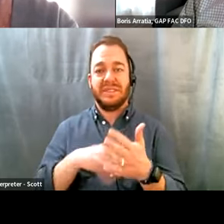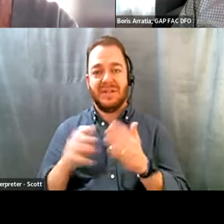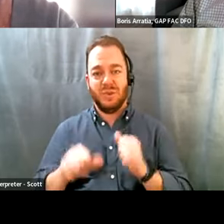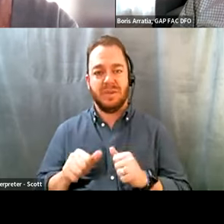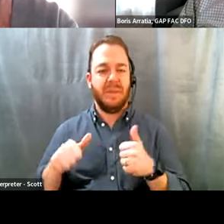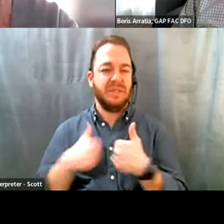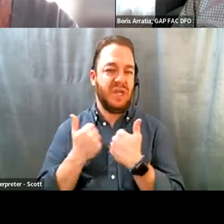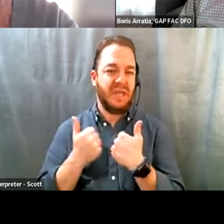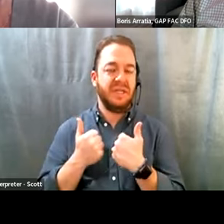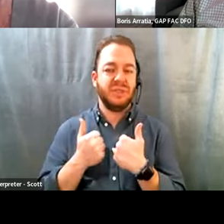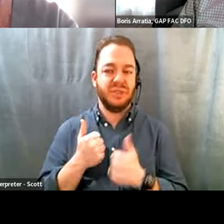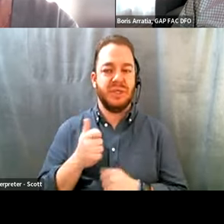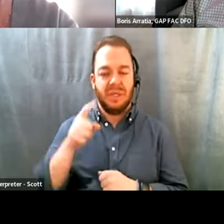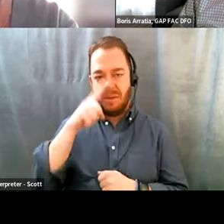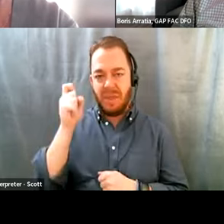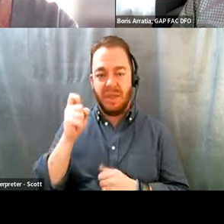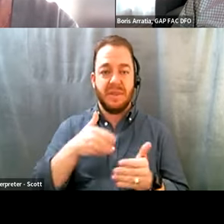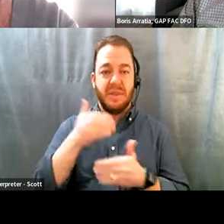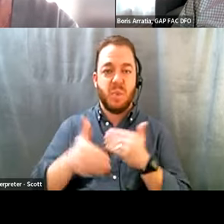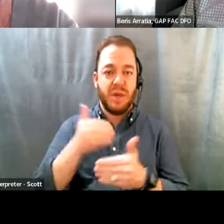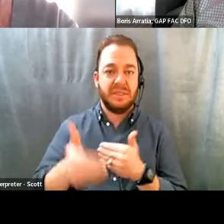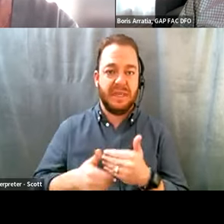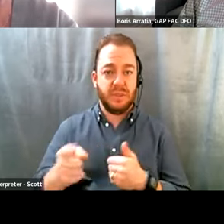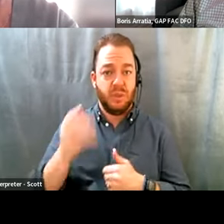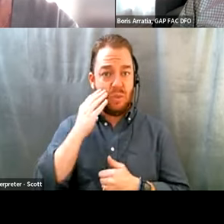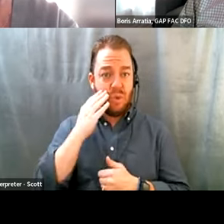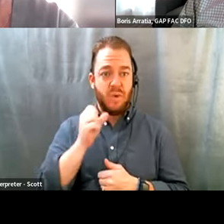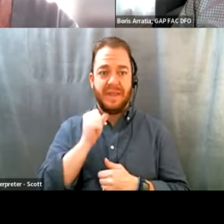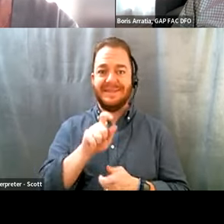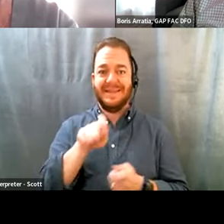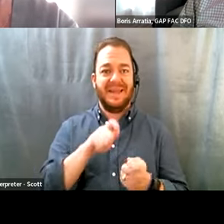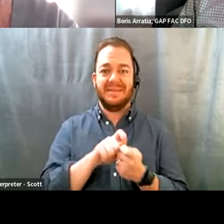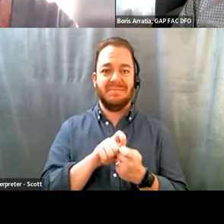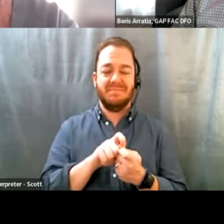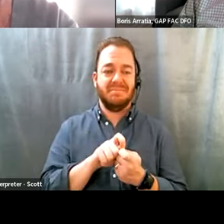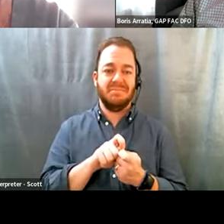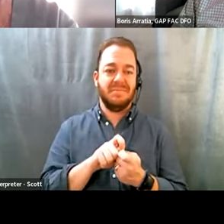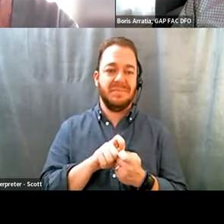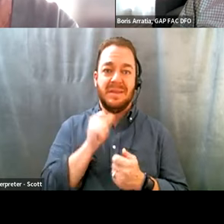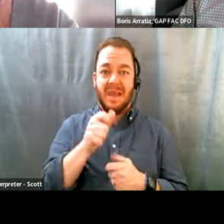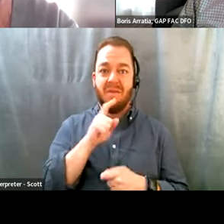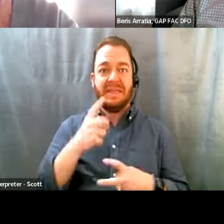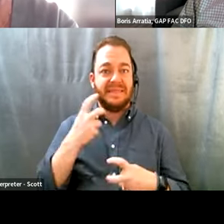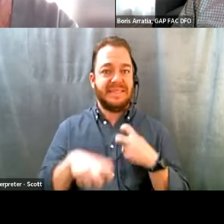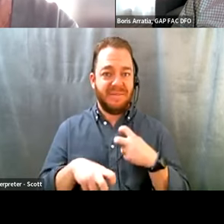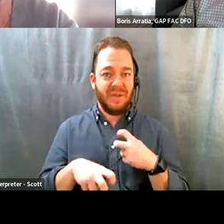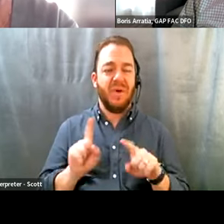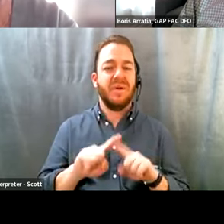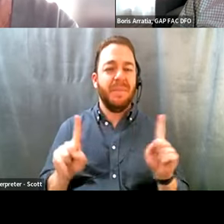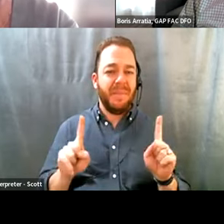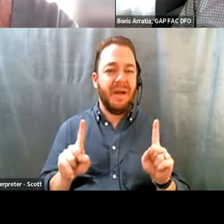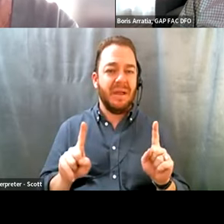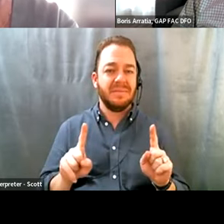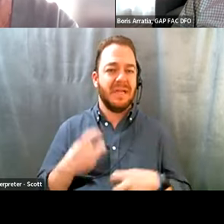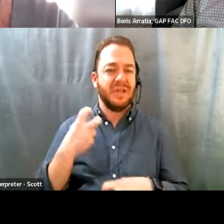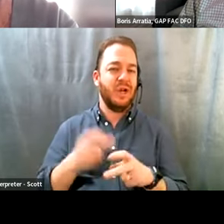because the process, once you know it, it's not particularly difficult, but it's a little bit